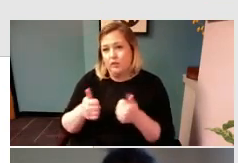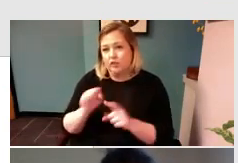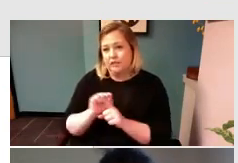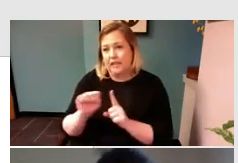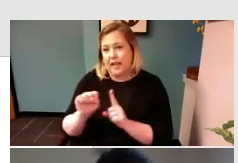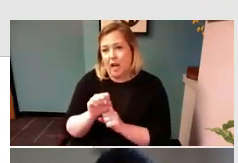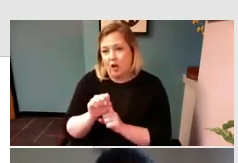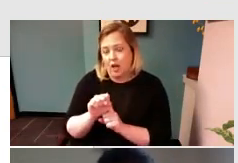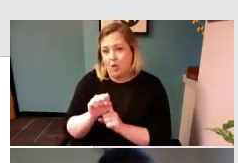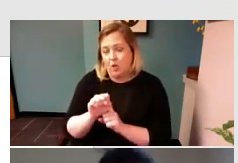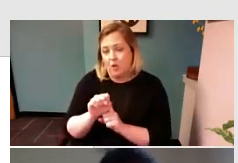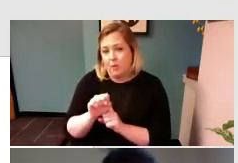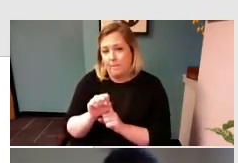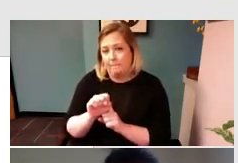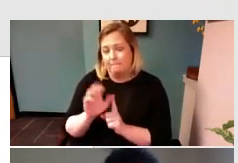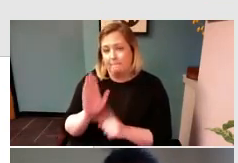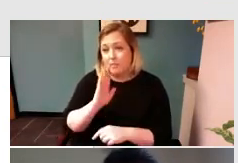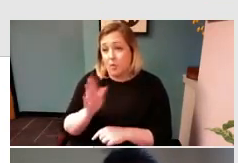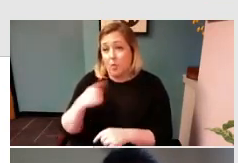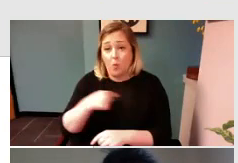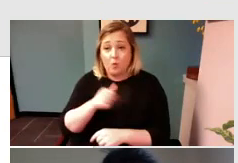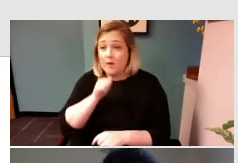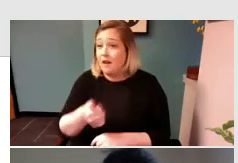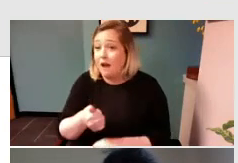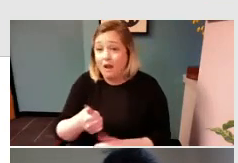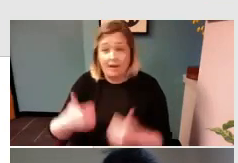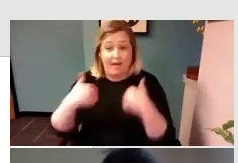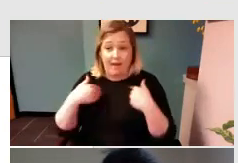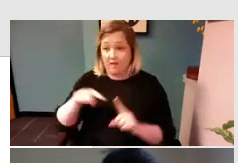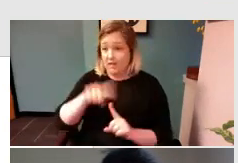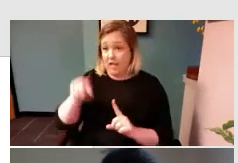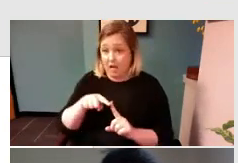would we not have a cycle if we have a back edge?